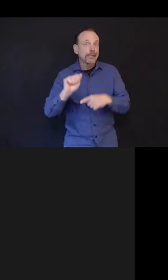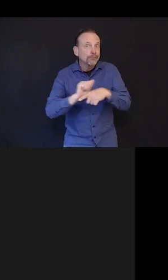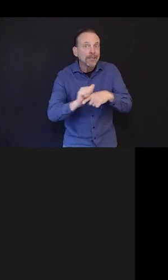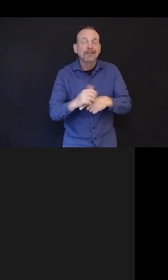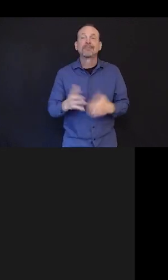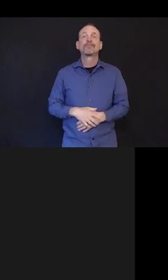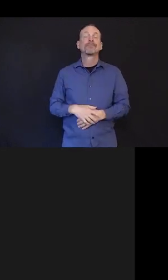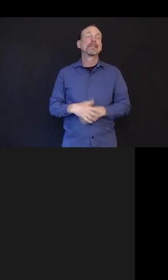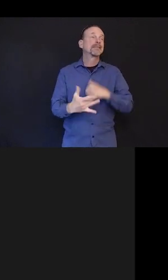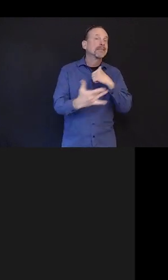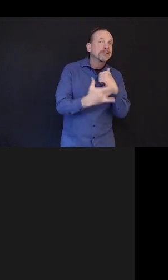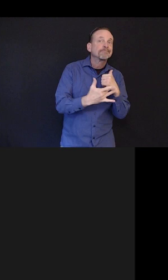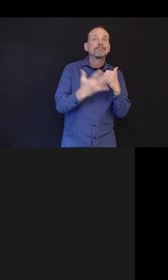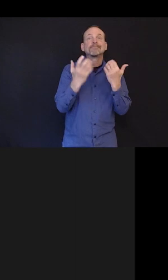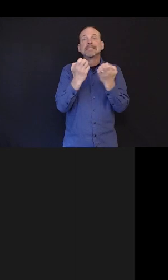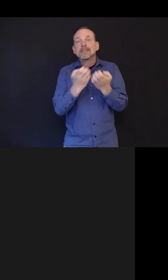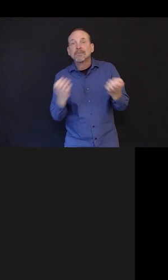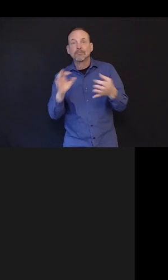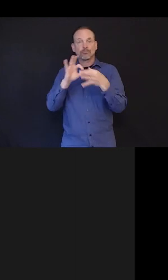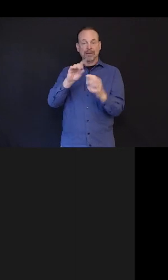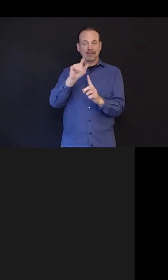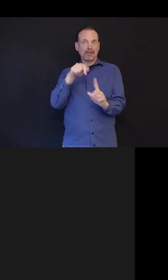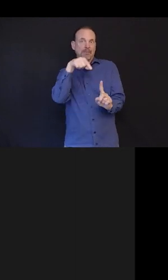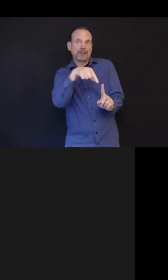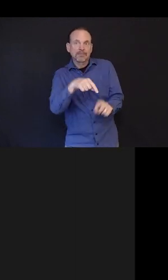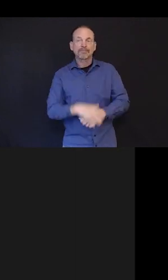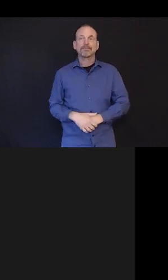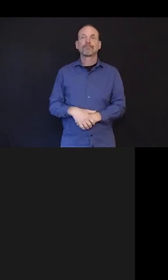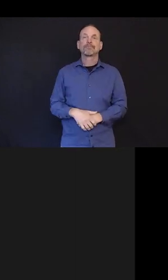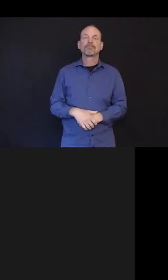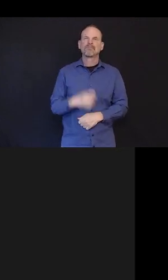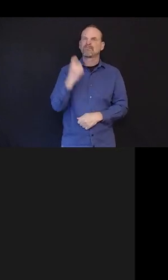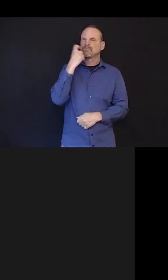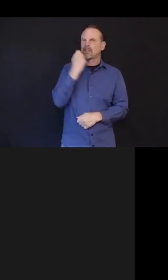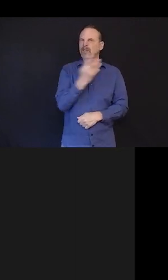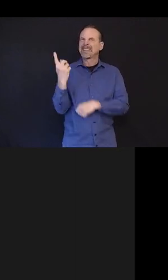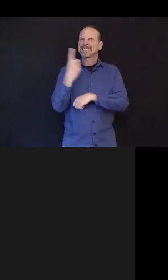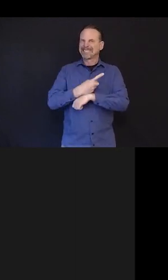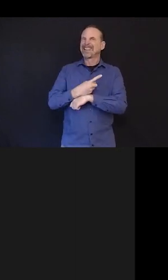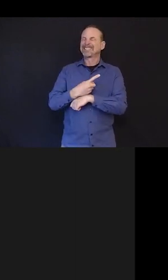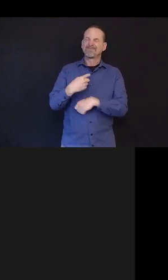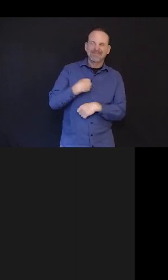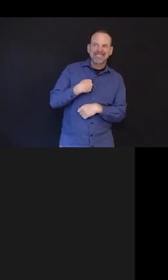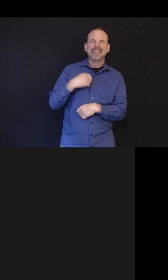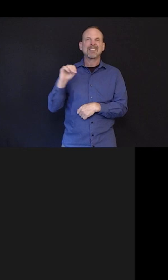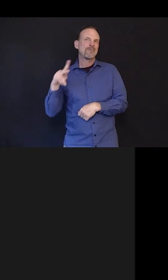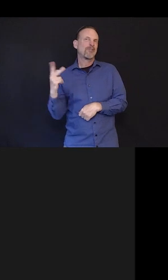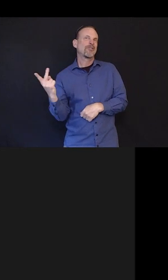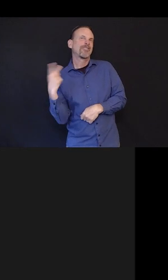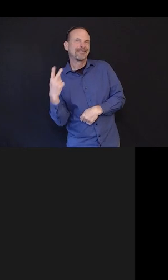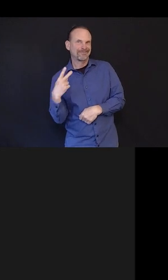assisted technology. Mark and I were talking about this the other day on a team call. You know, we have